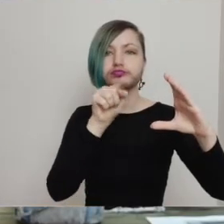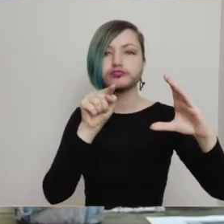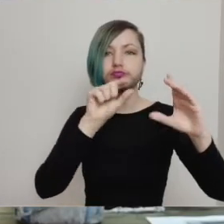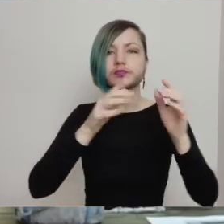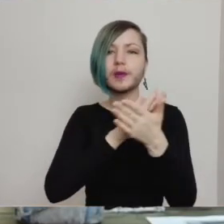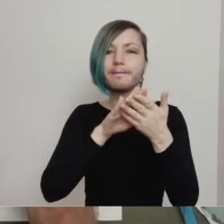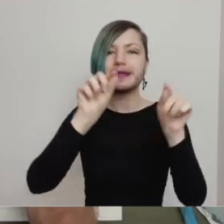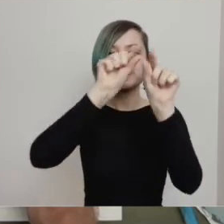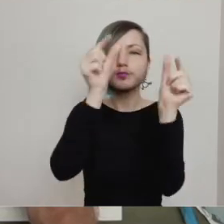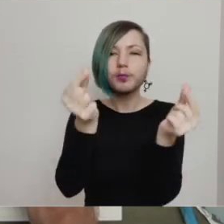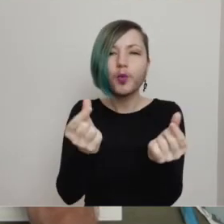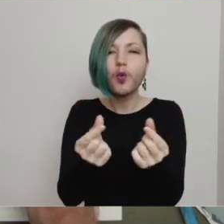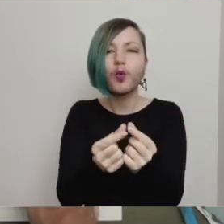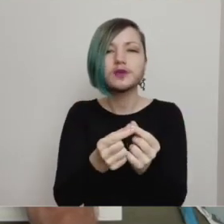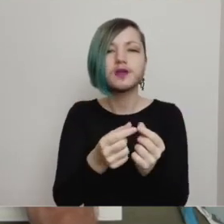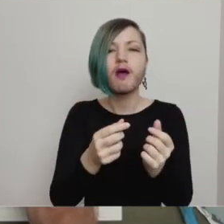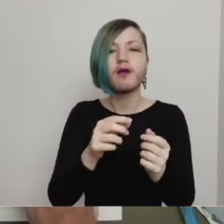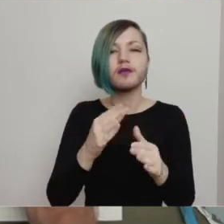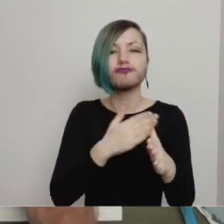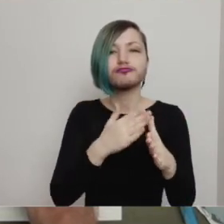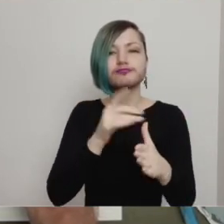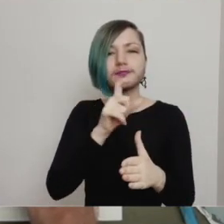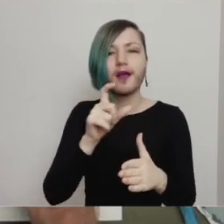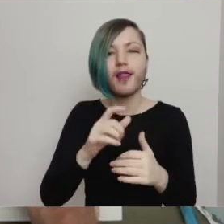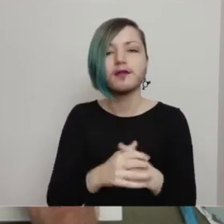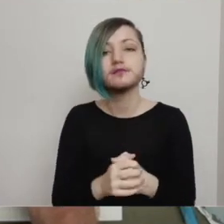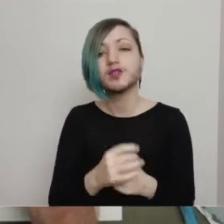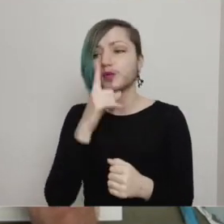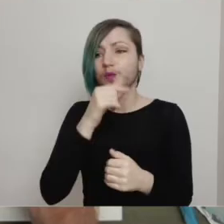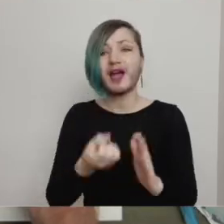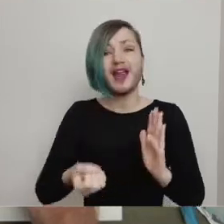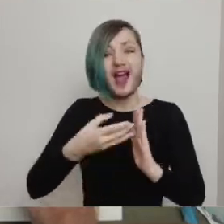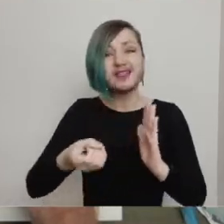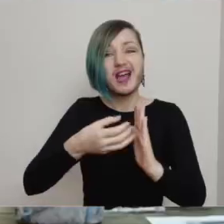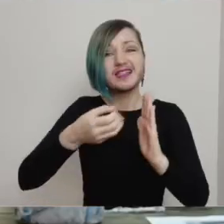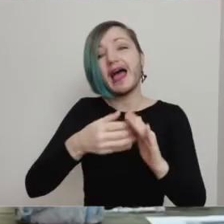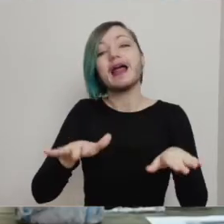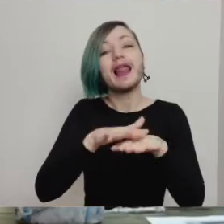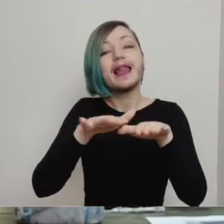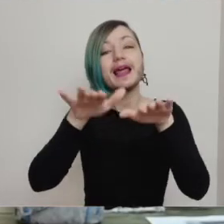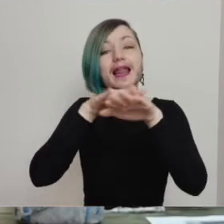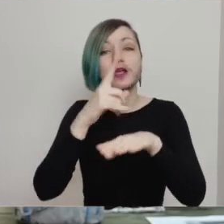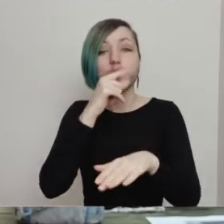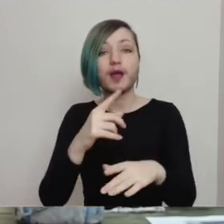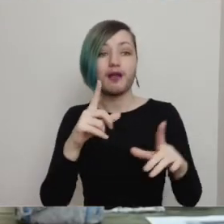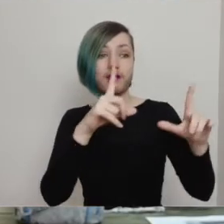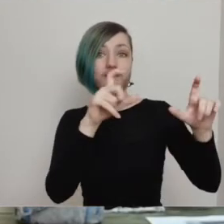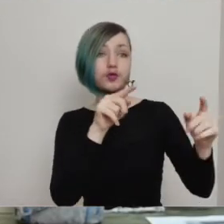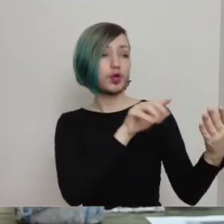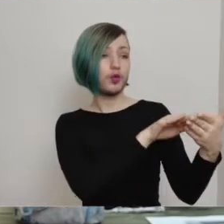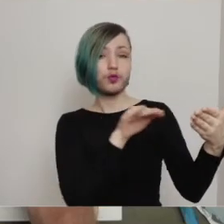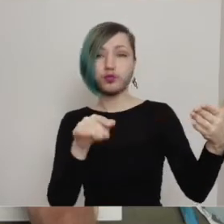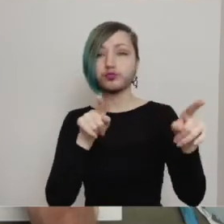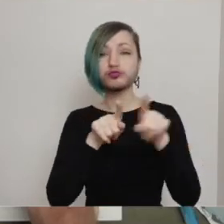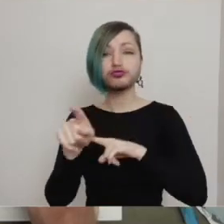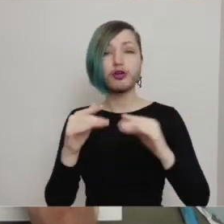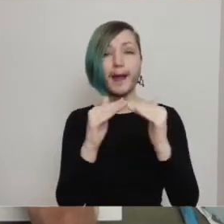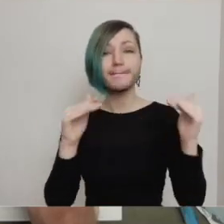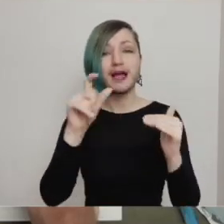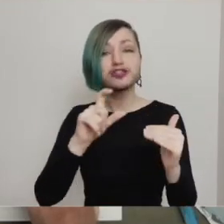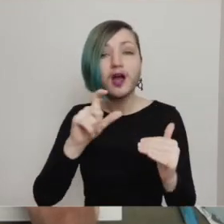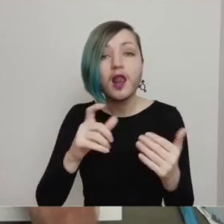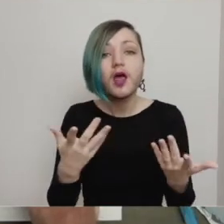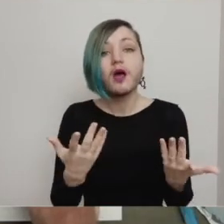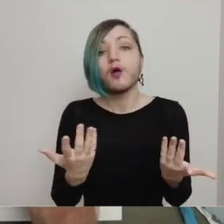again, you know, you could do as many colours as you want on this. You could really sort of have a look at a photograph and try and match some of the colours, or use